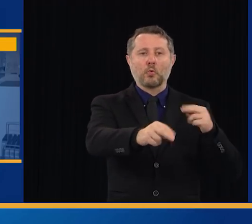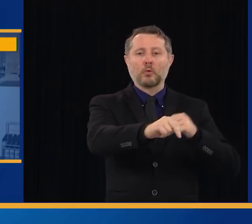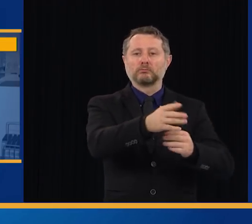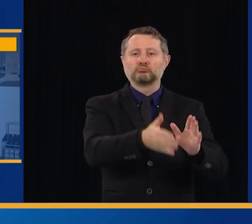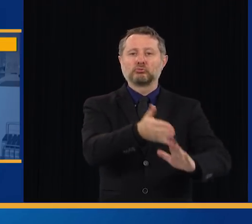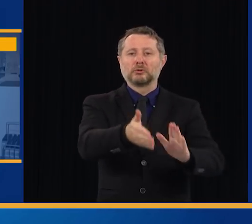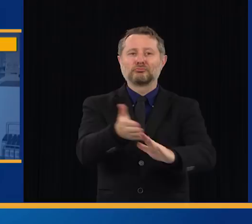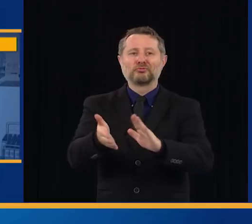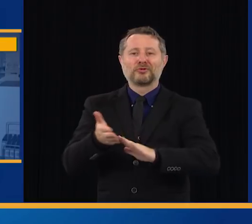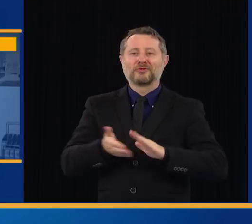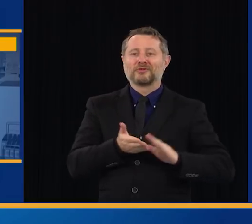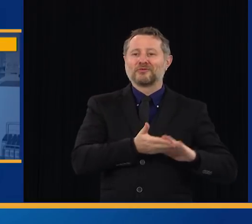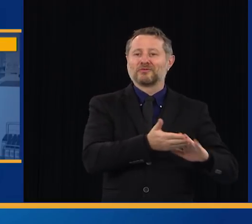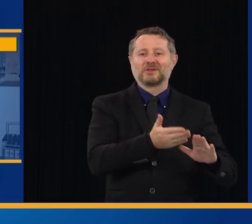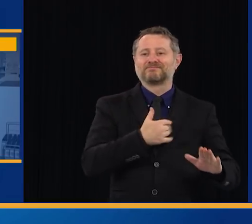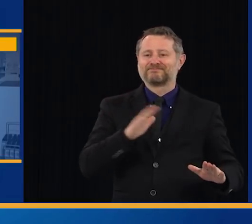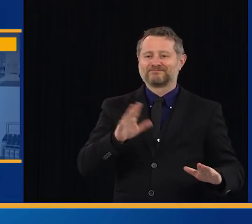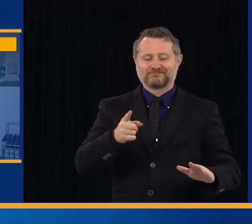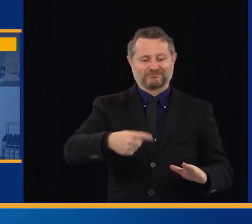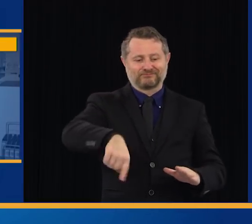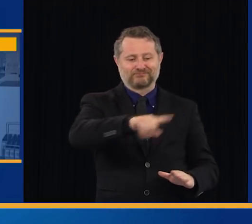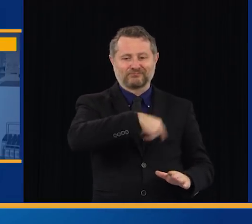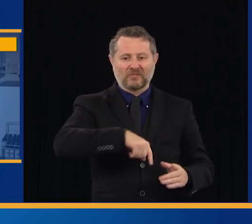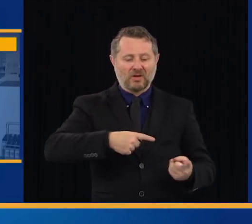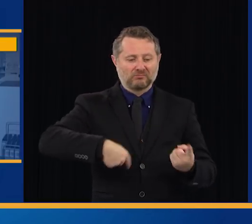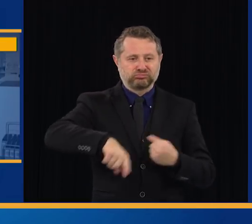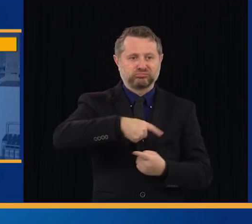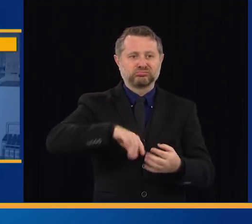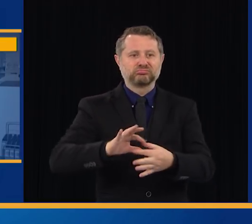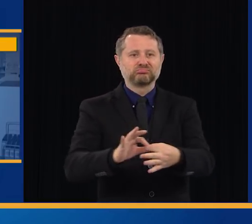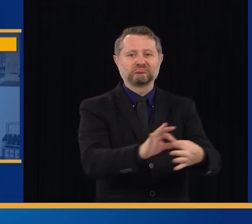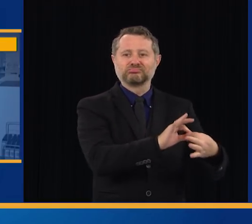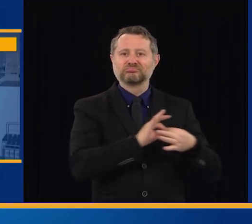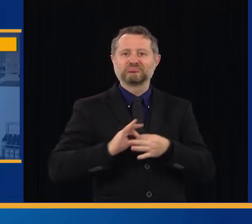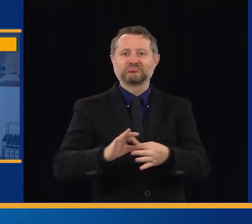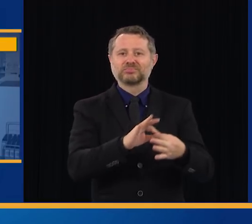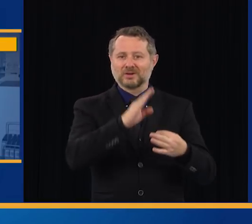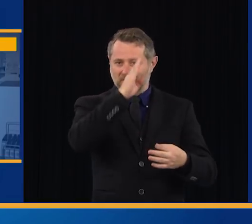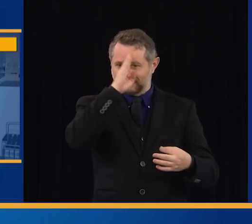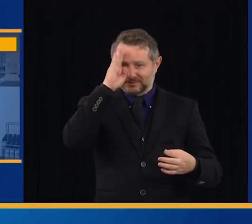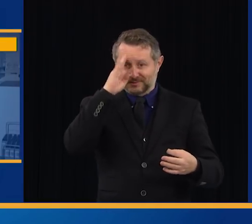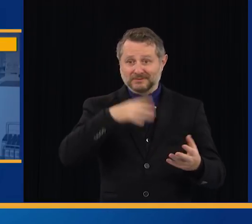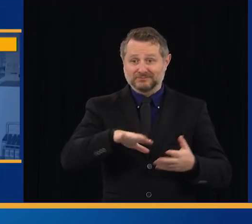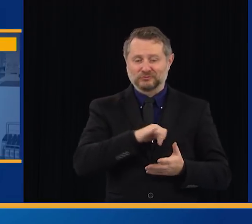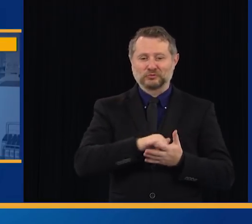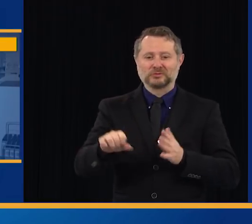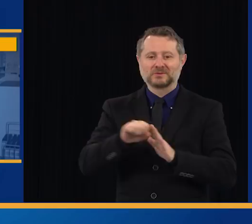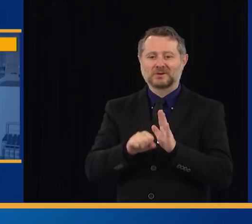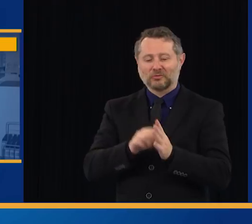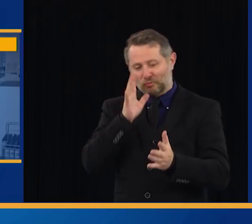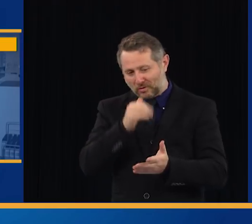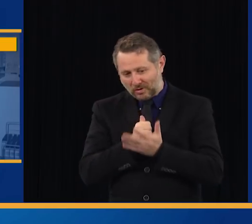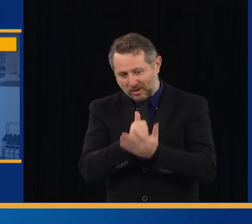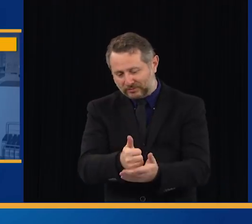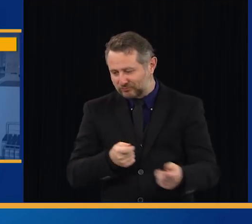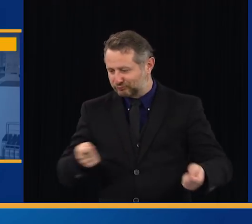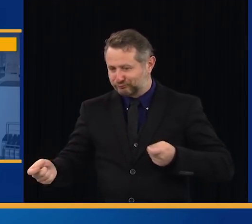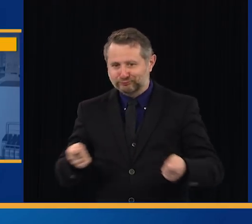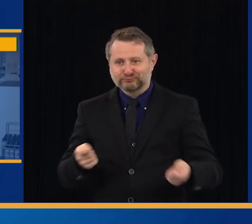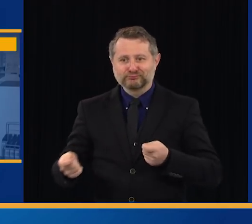you all have to work together and coordinate, and we're going to help you coordinate. It was first time that's ever